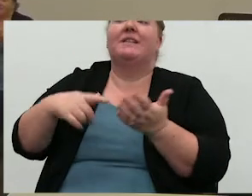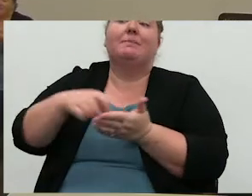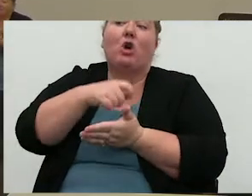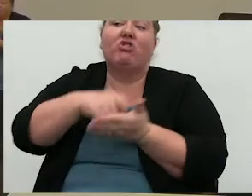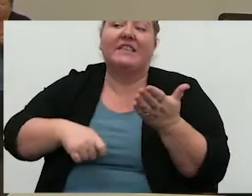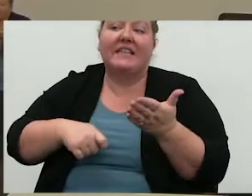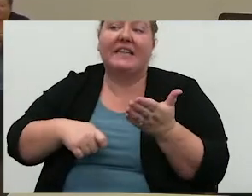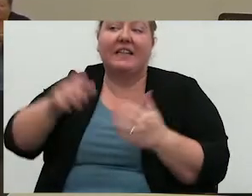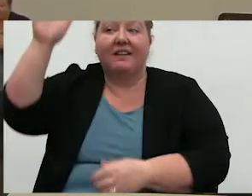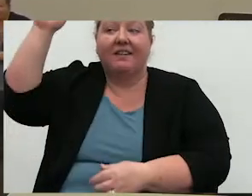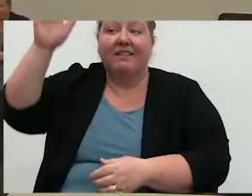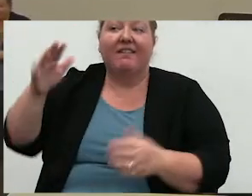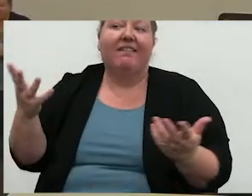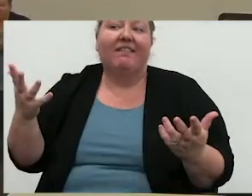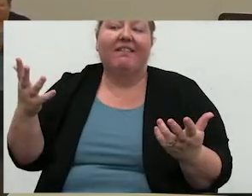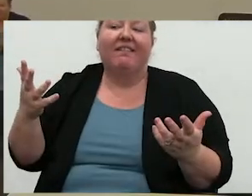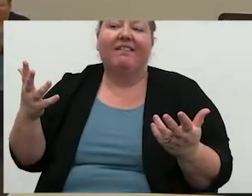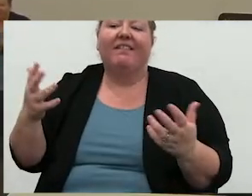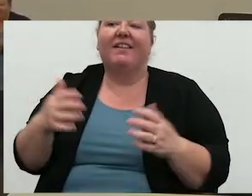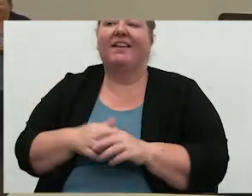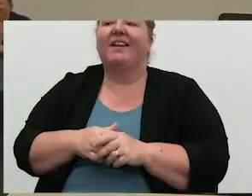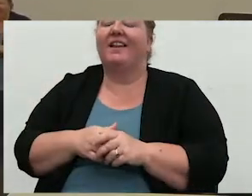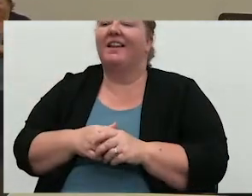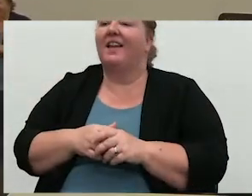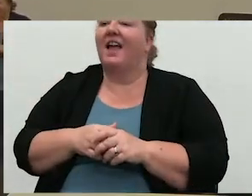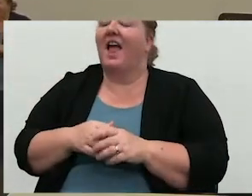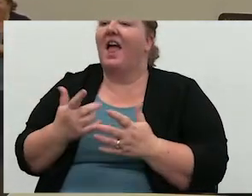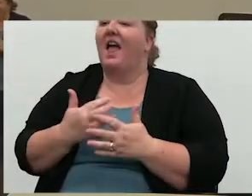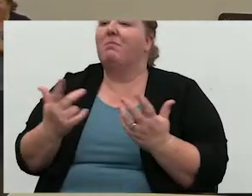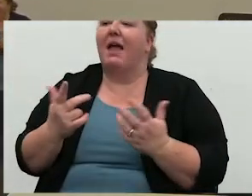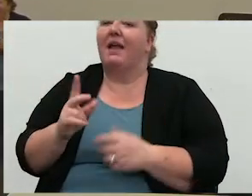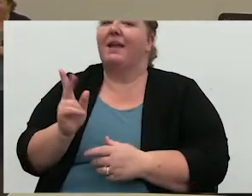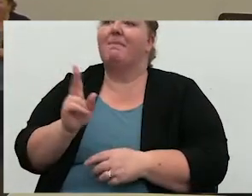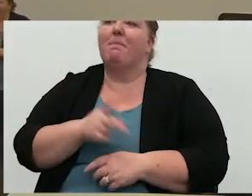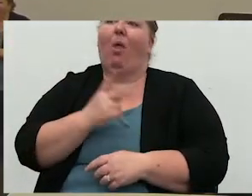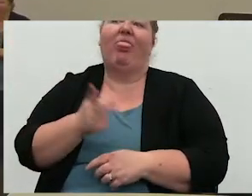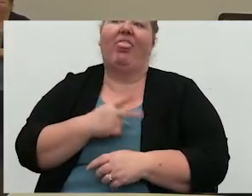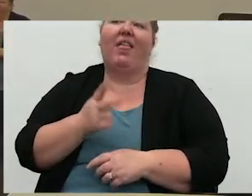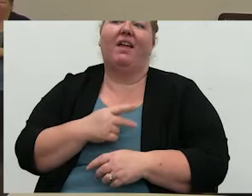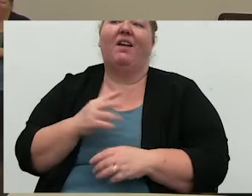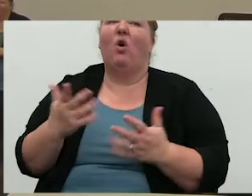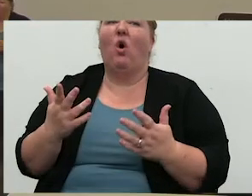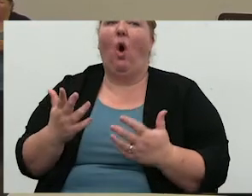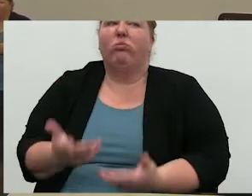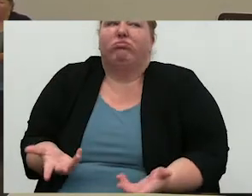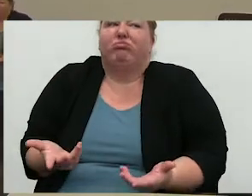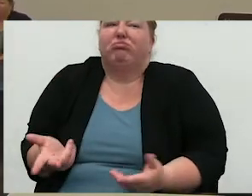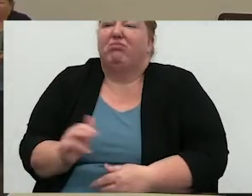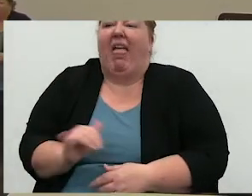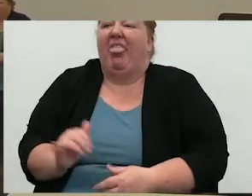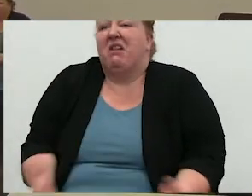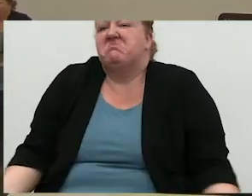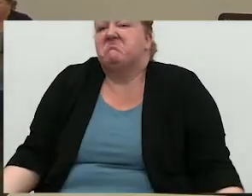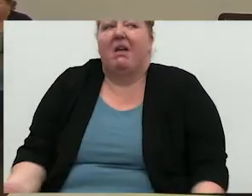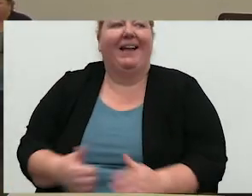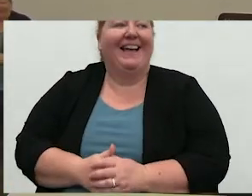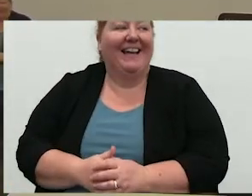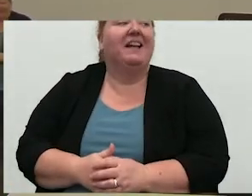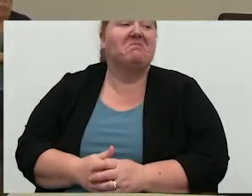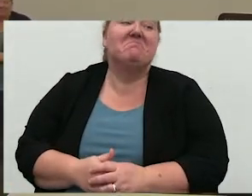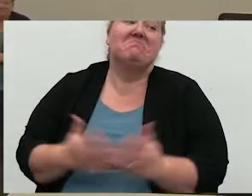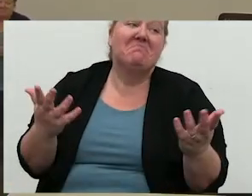democracy? How many people is both? How many people is neither? Yes.